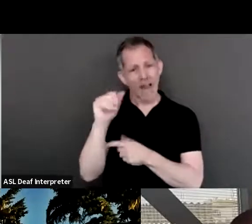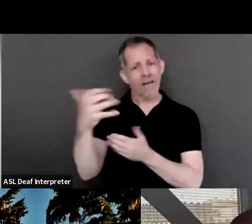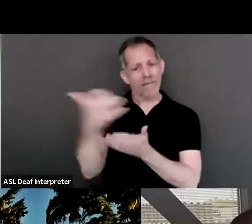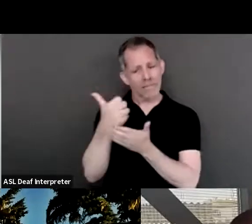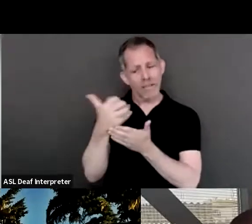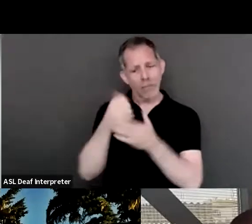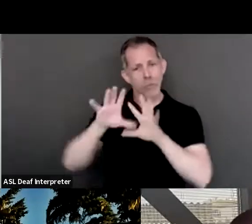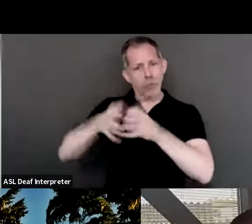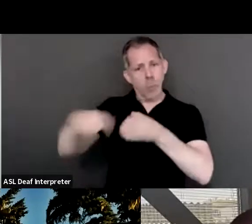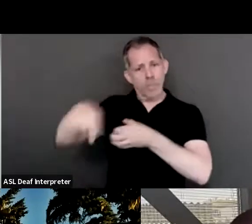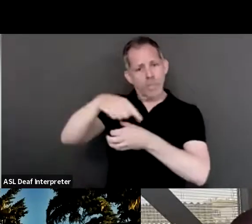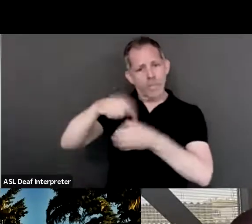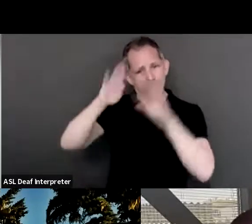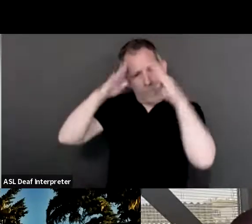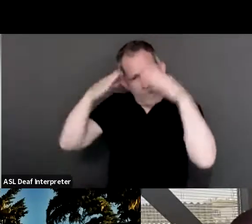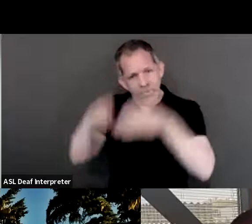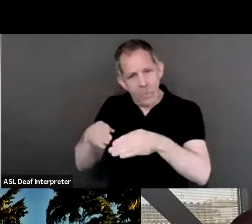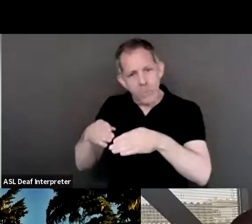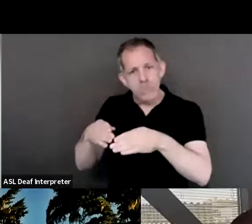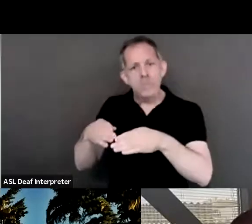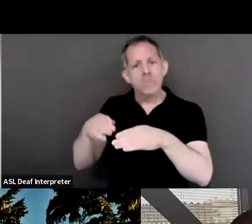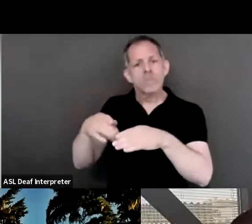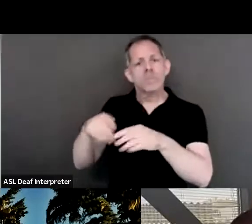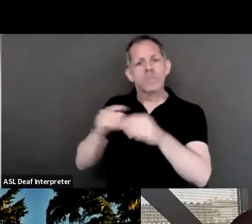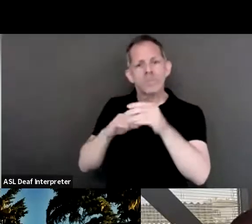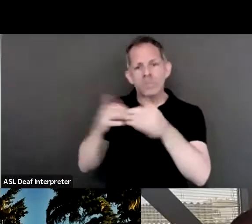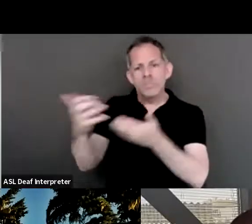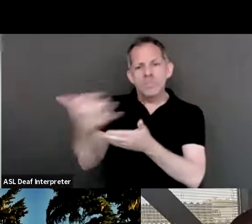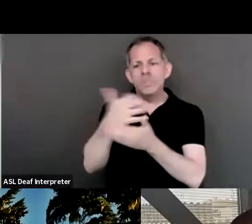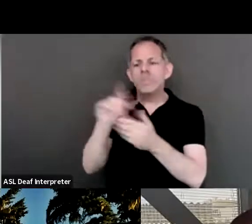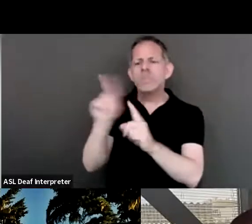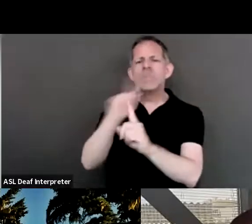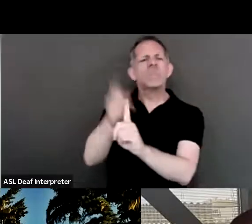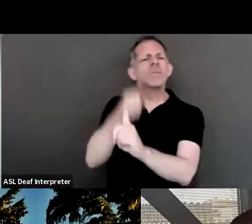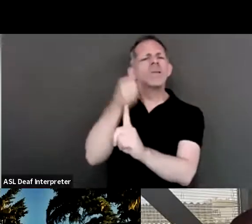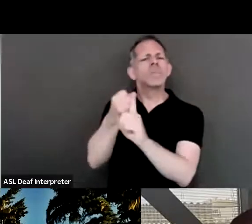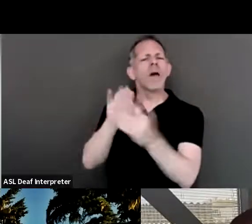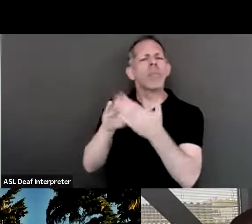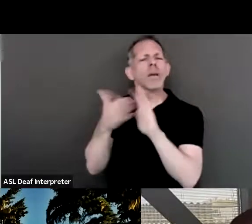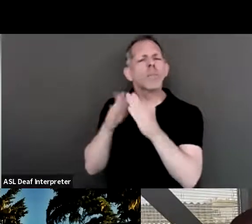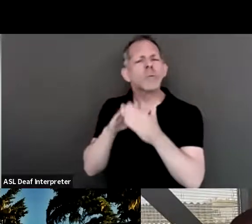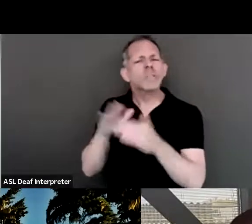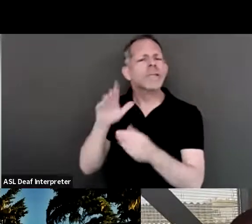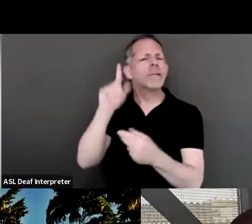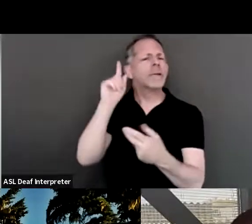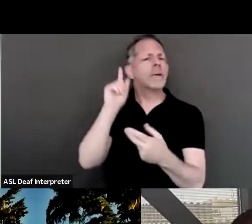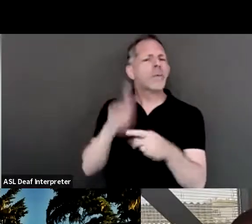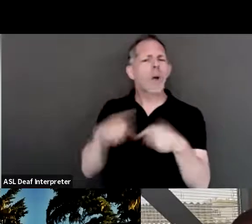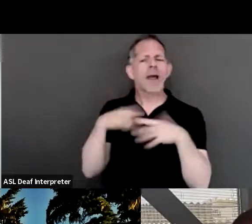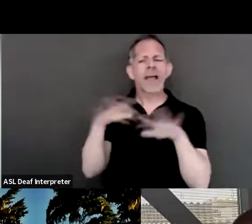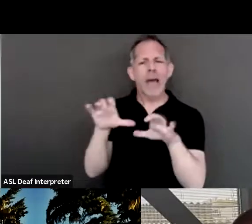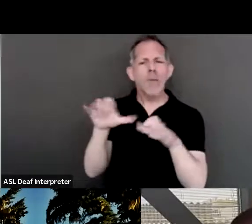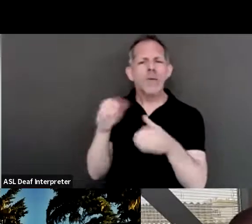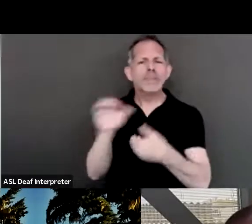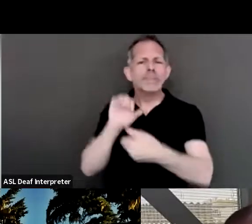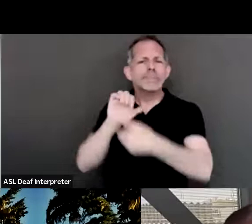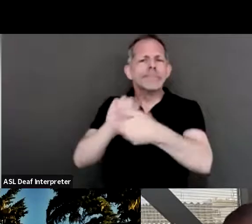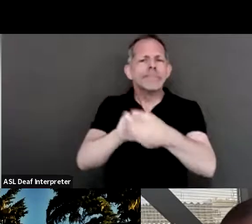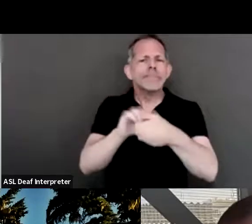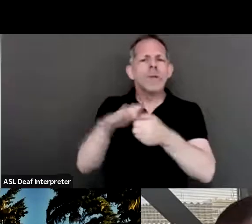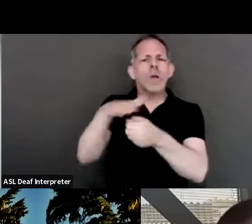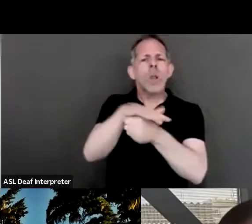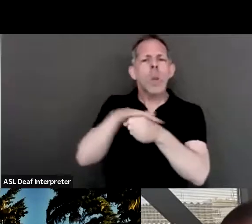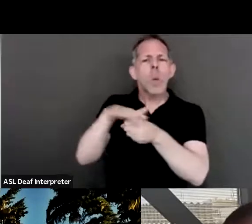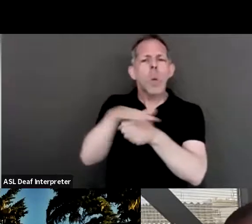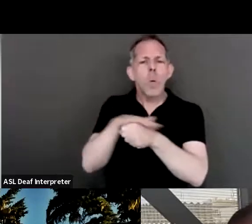the impact of opioids on our community. We were able to work with local EMS providers, law enforcement, the healthcare system, and our